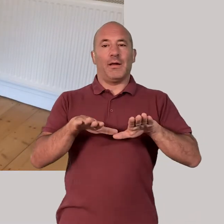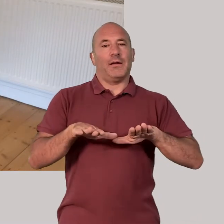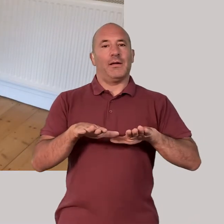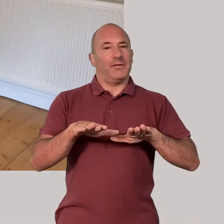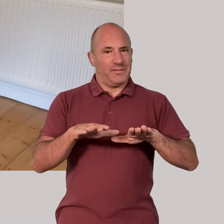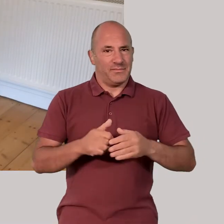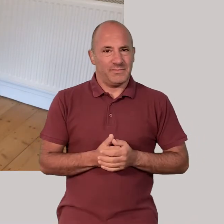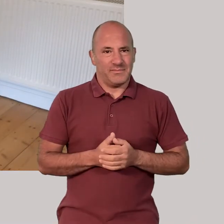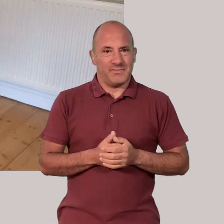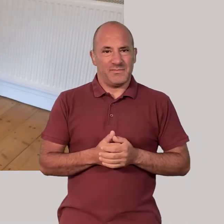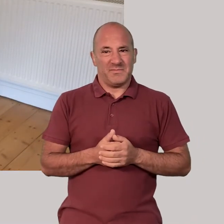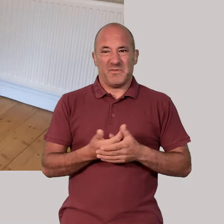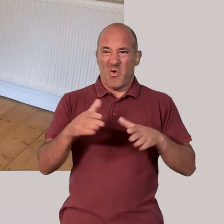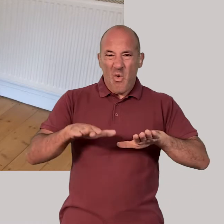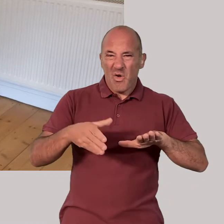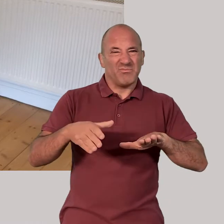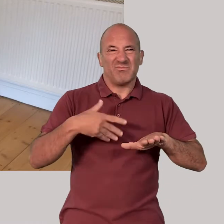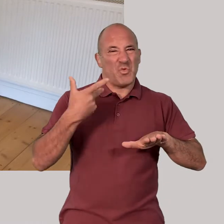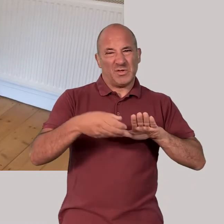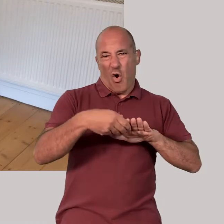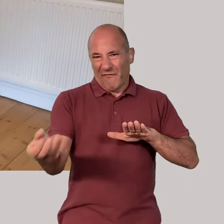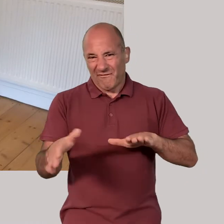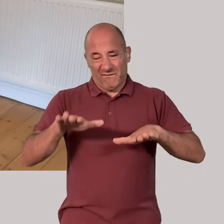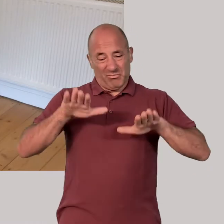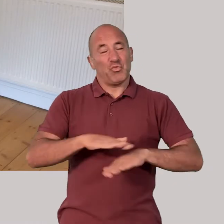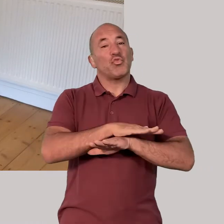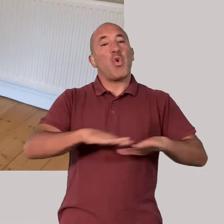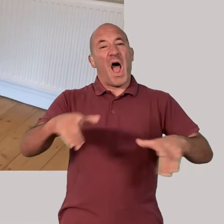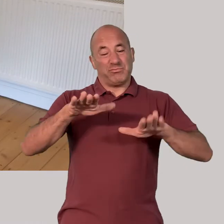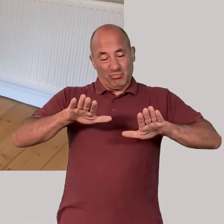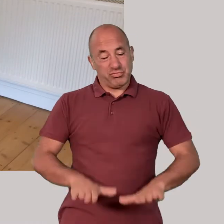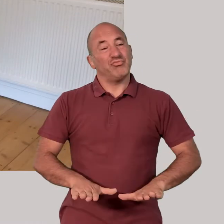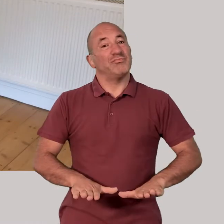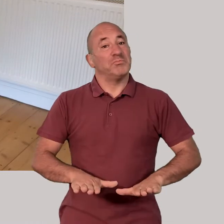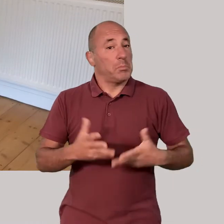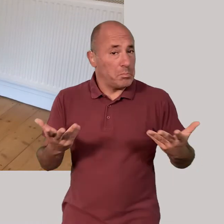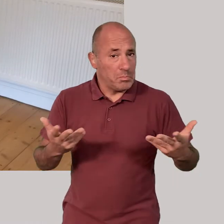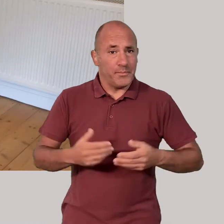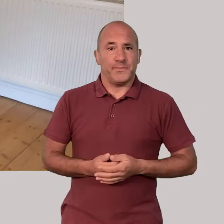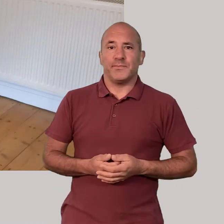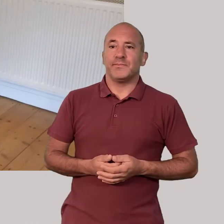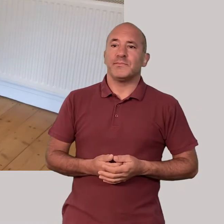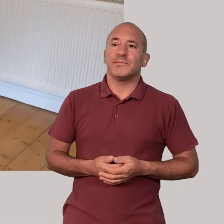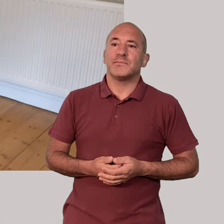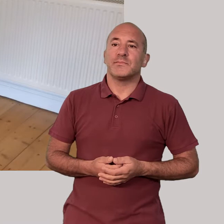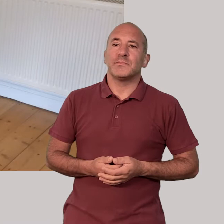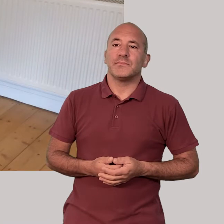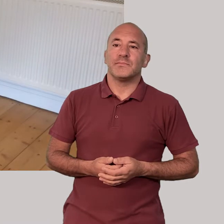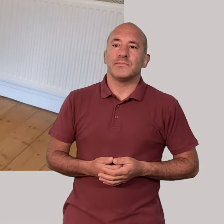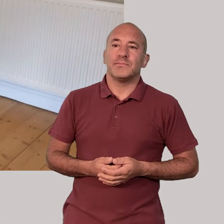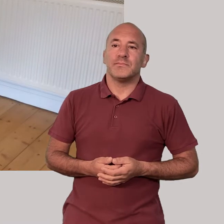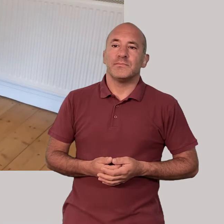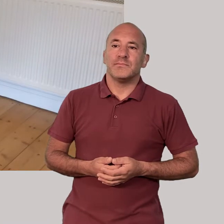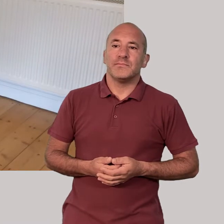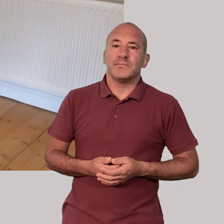bit more height. You might want to take your feet out of the foot plates on your chair and put them on the ground.